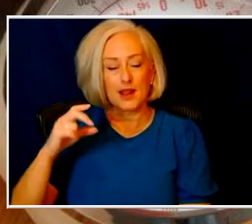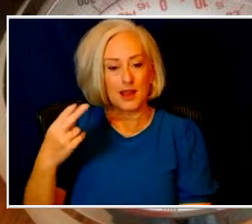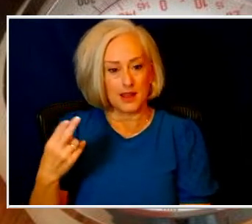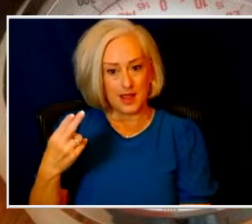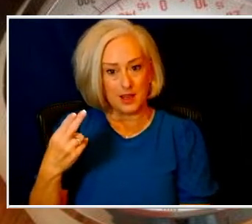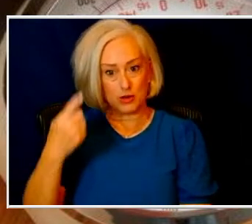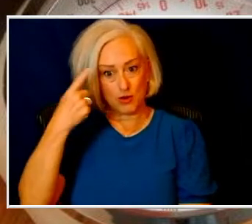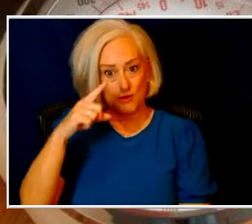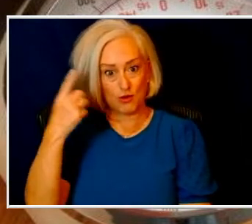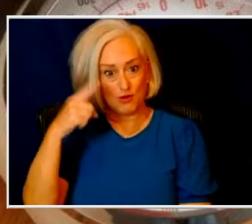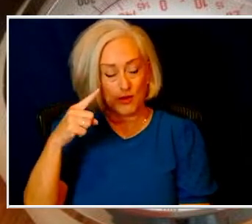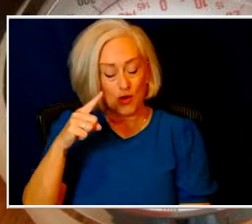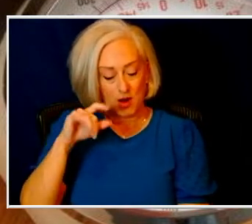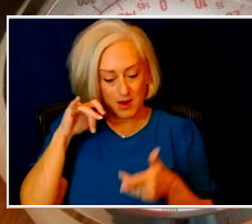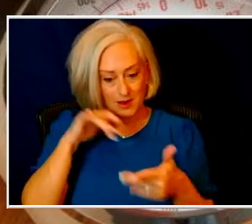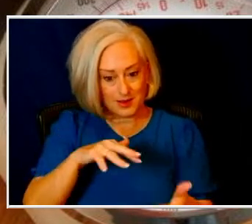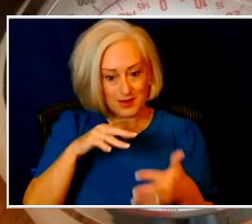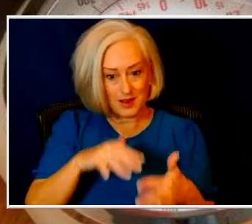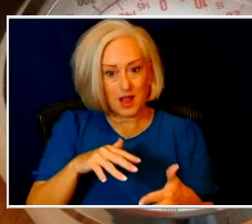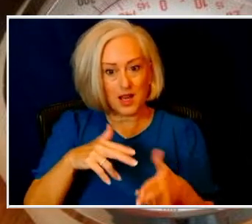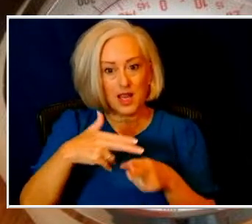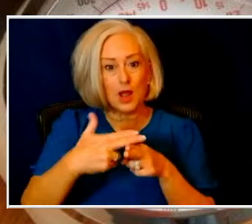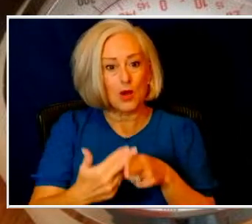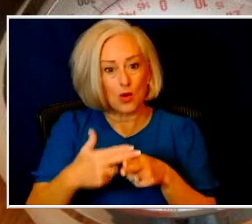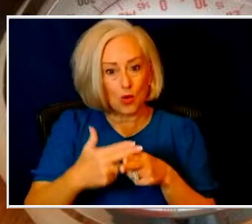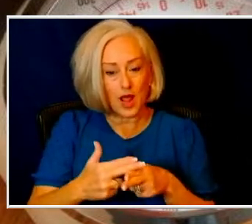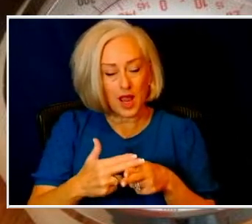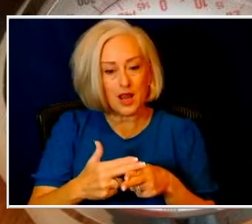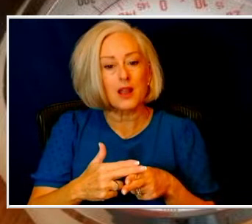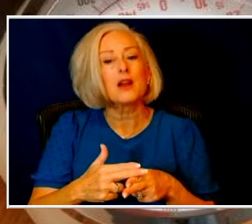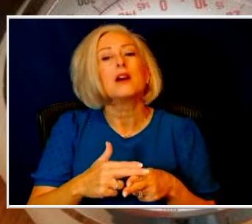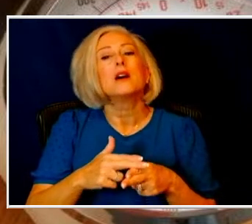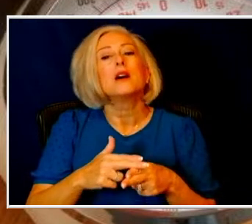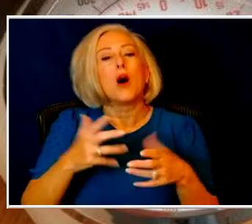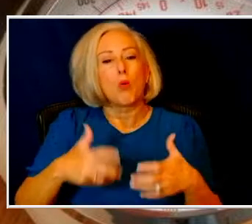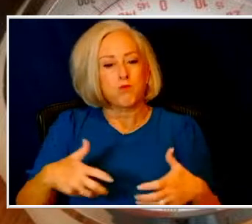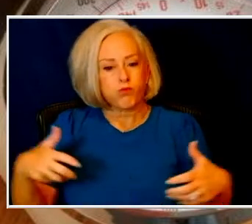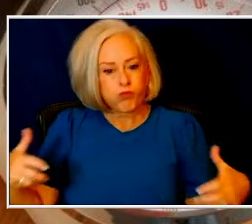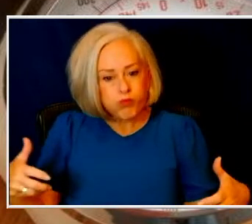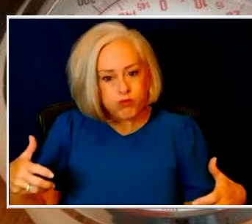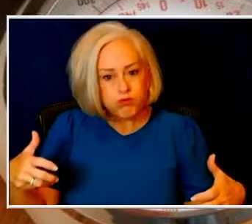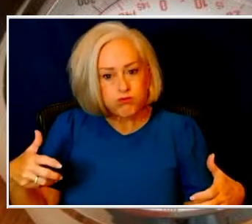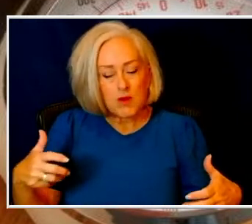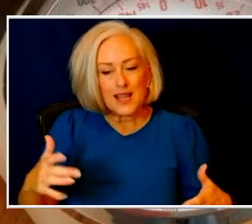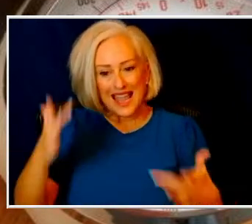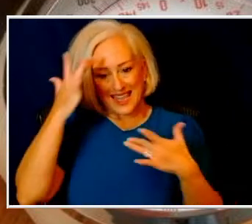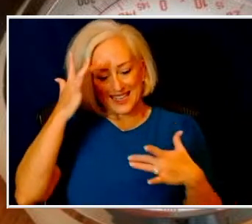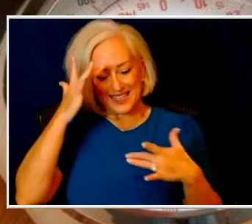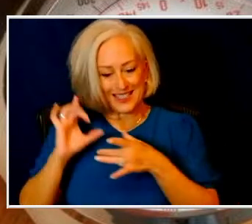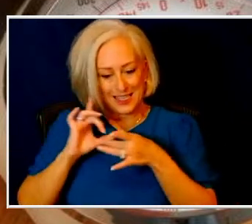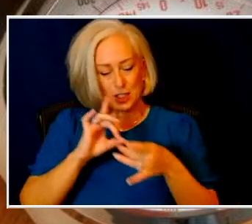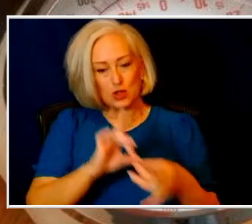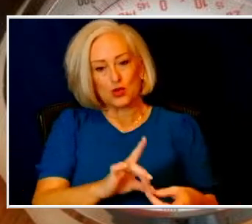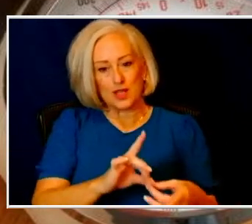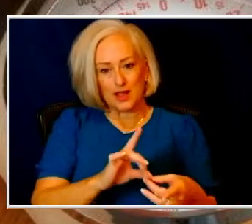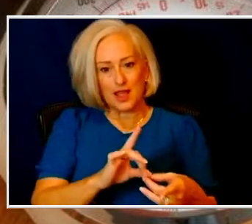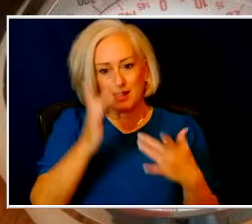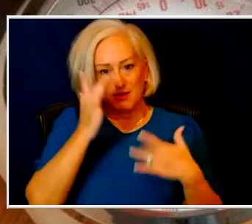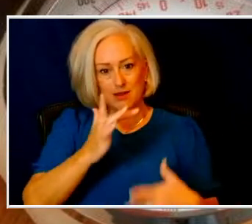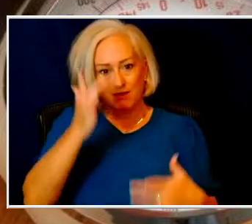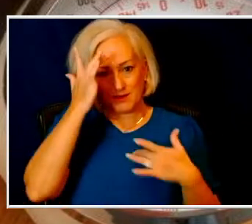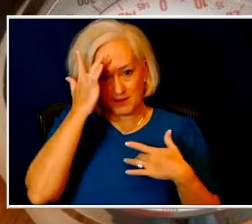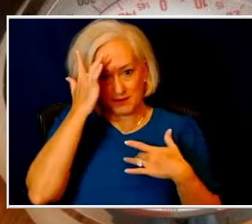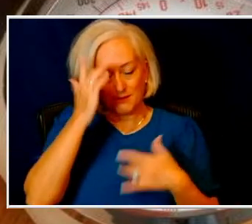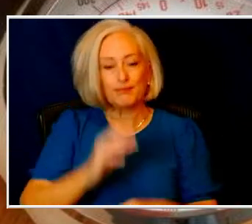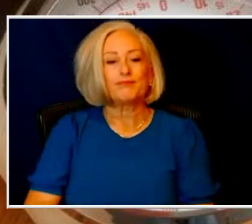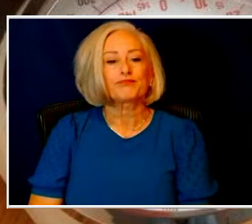and obesity-related disease. The grant will establish the Kansas Center for Metabolism and Obesity Research,